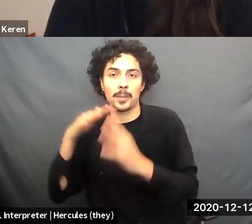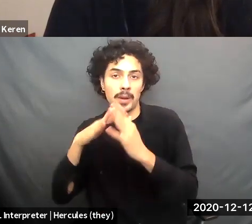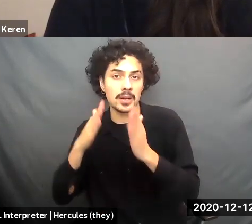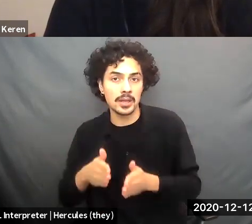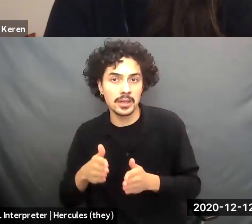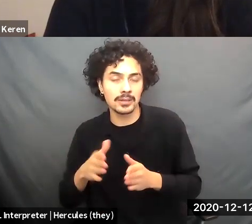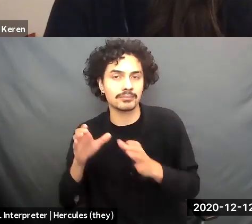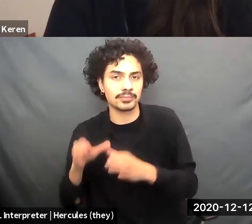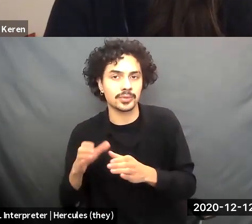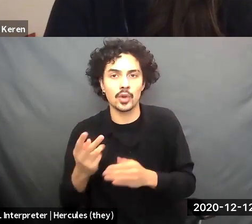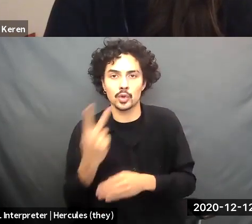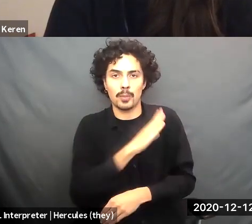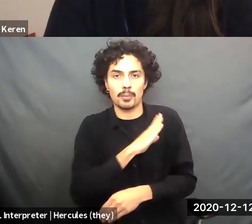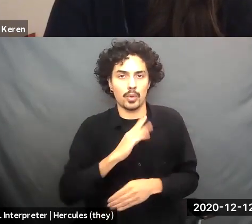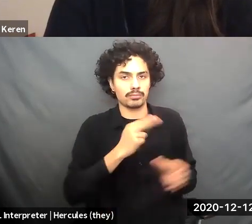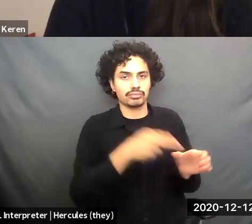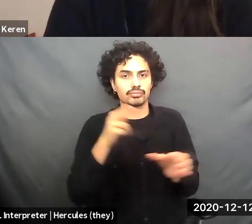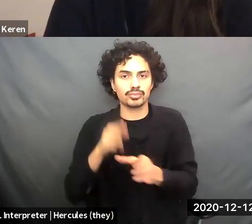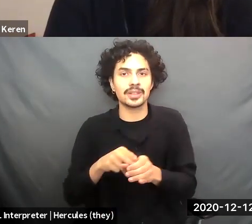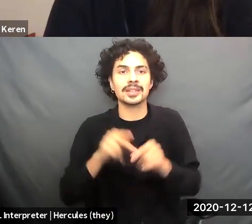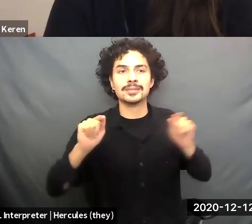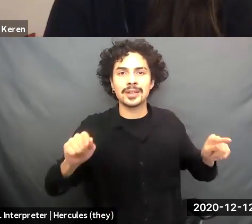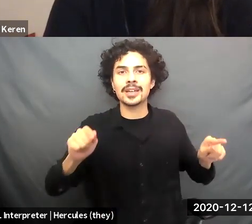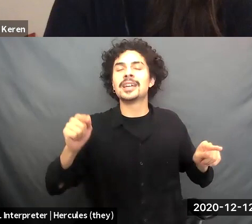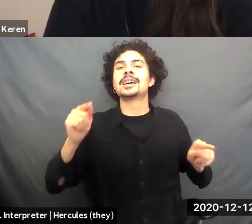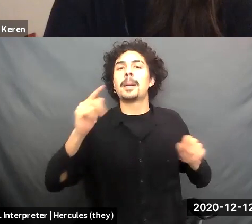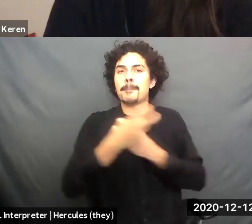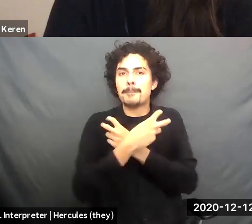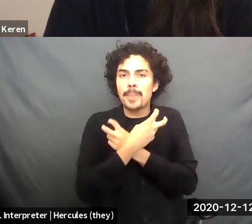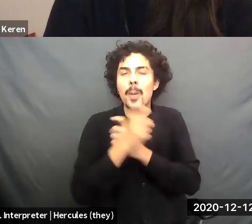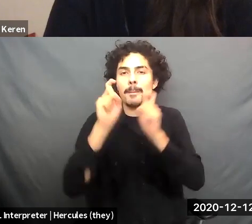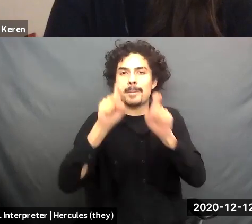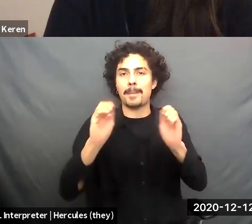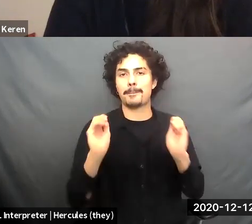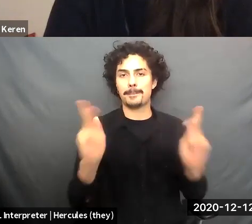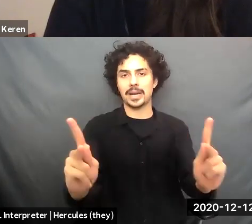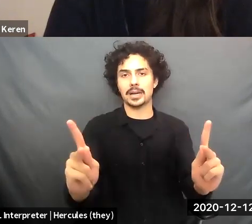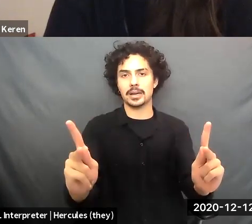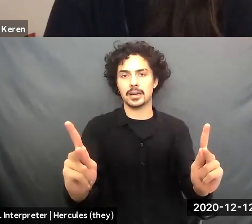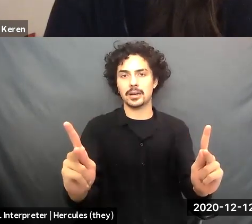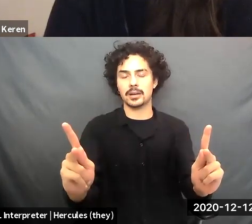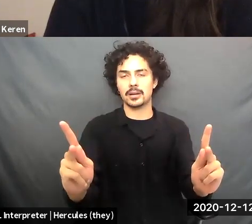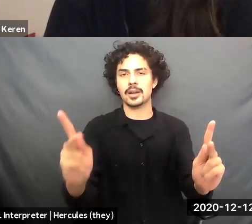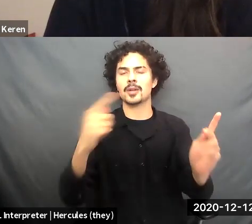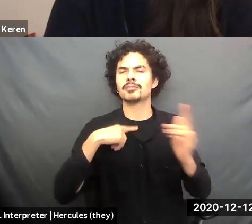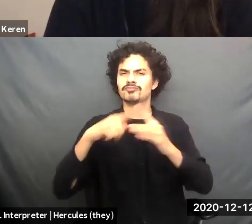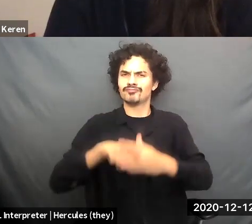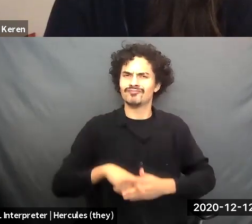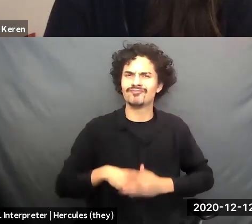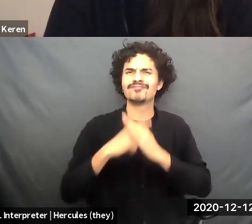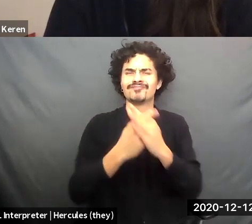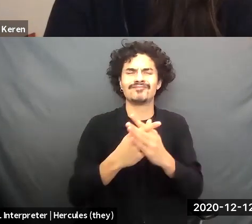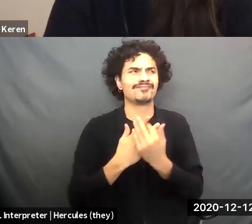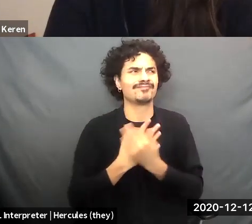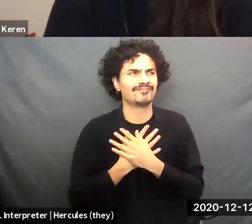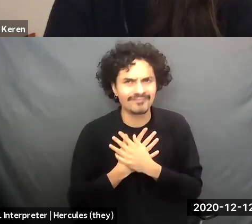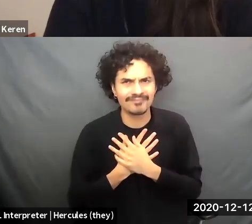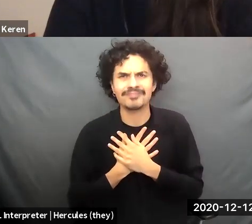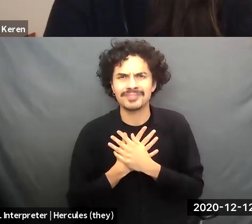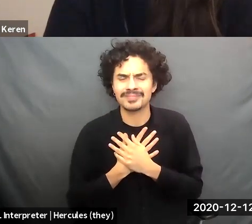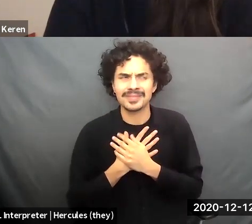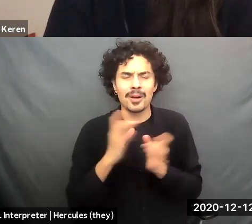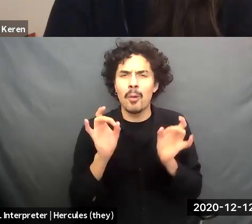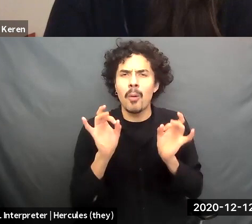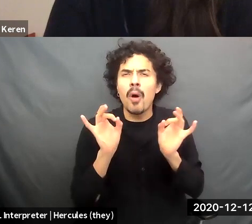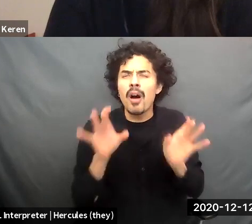of returning those bones. I mean, it's something that's very meaningful to Native communities. And another sort of really awful